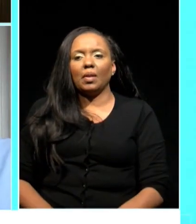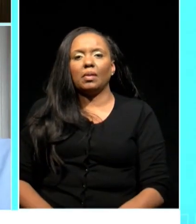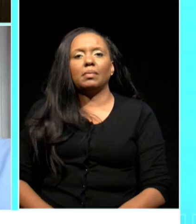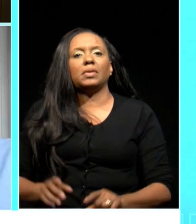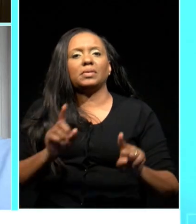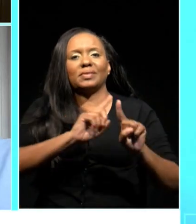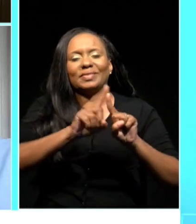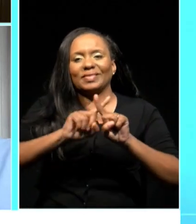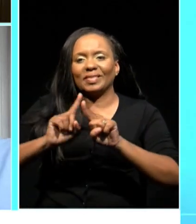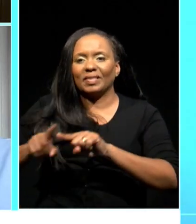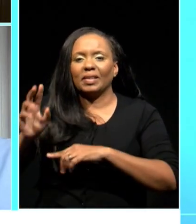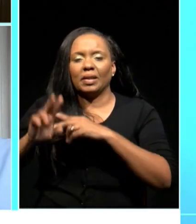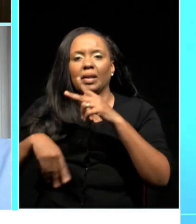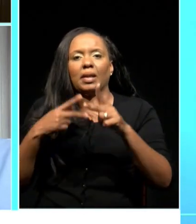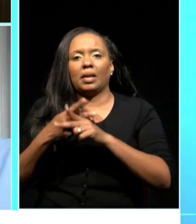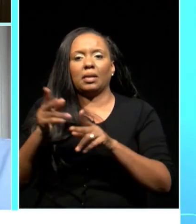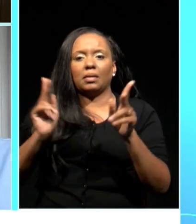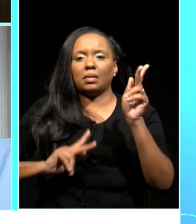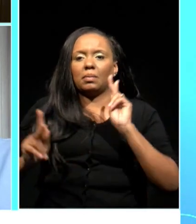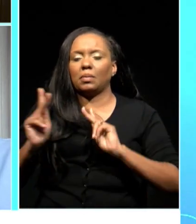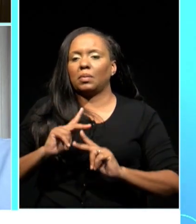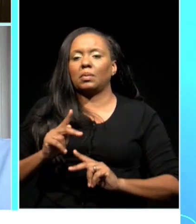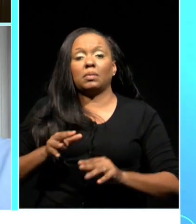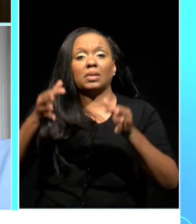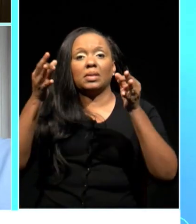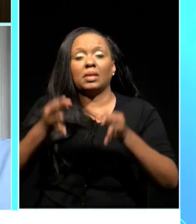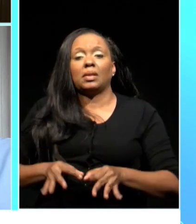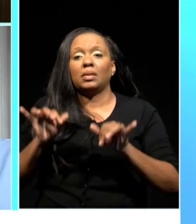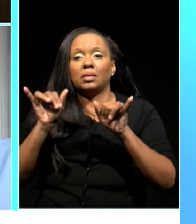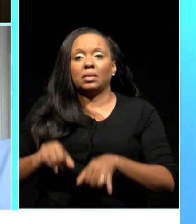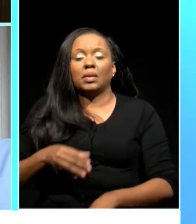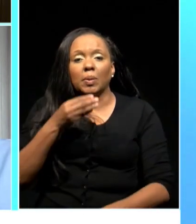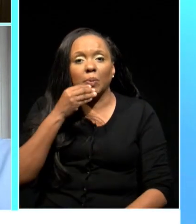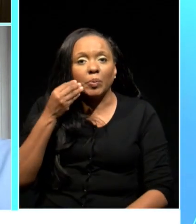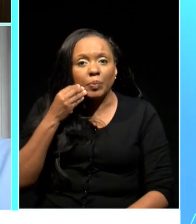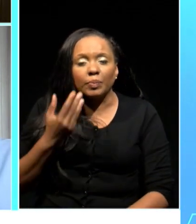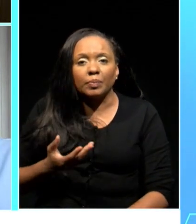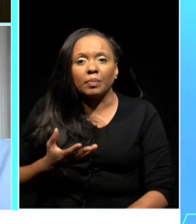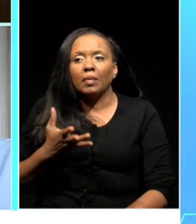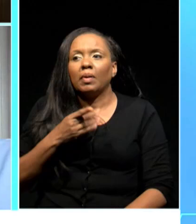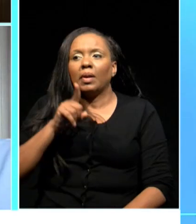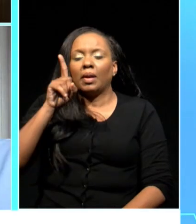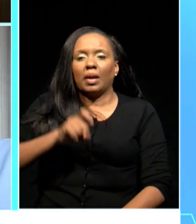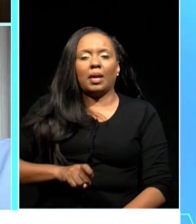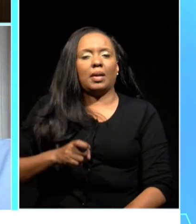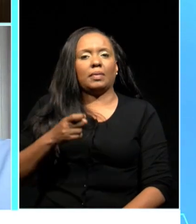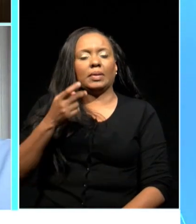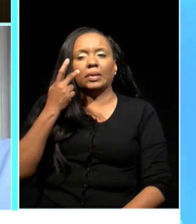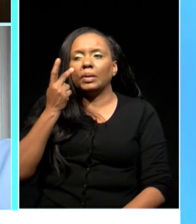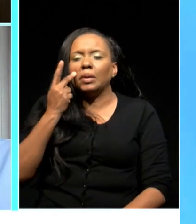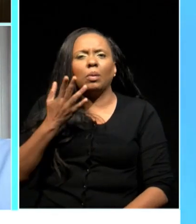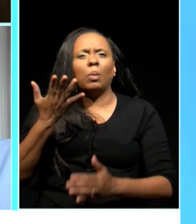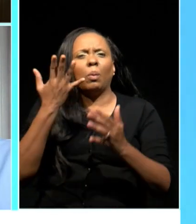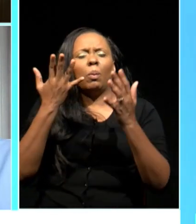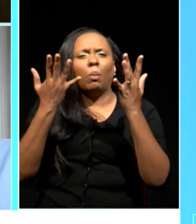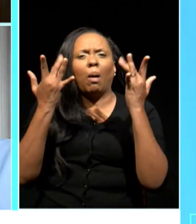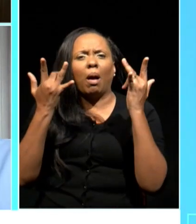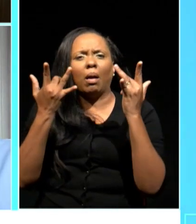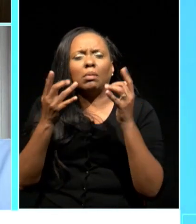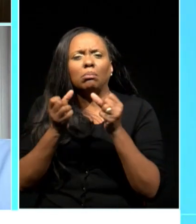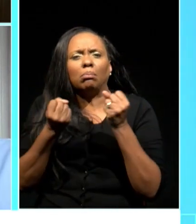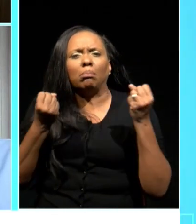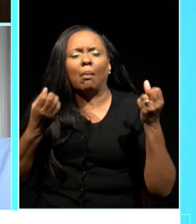Barbados who simply decided to stay home. And we have to get to the root of why it is that there are so many people